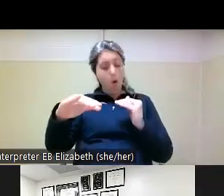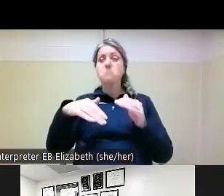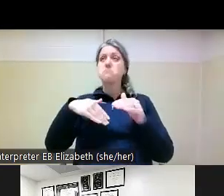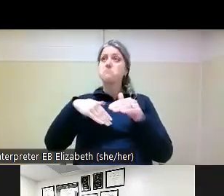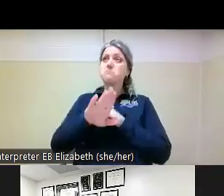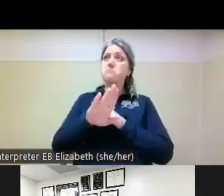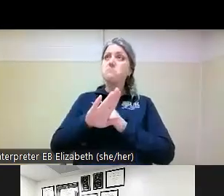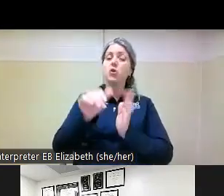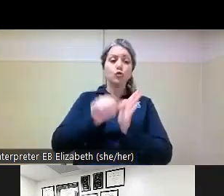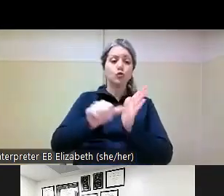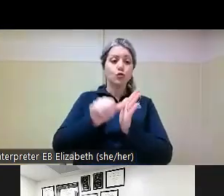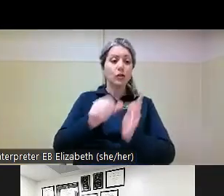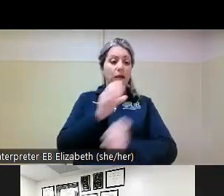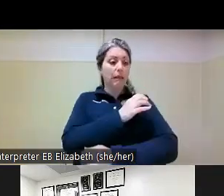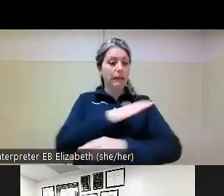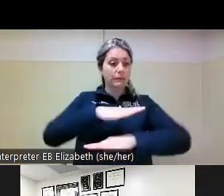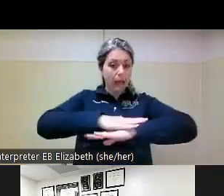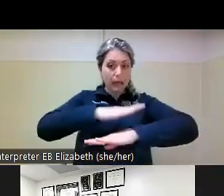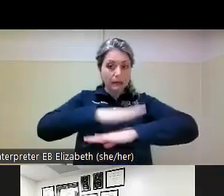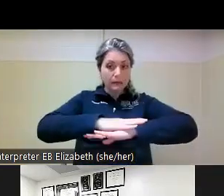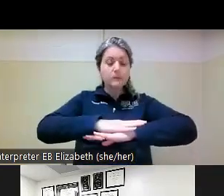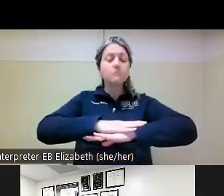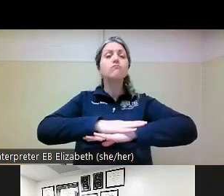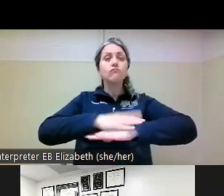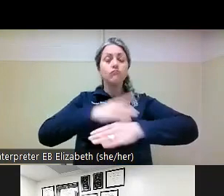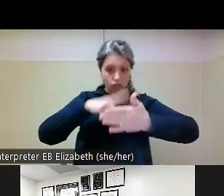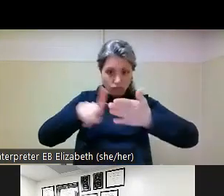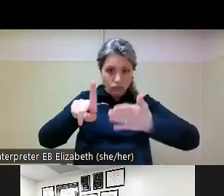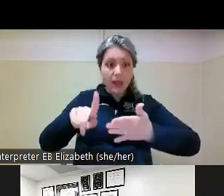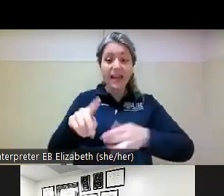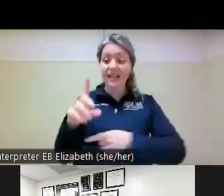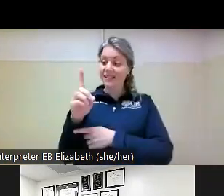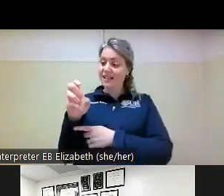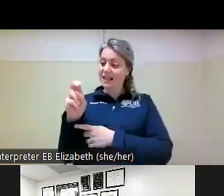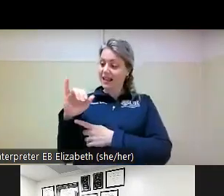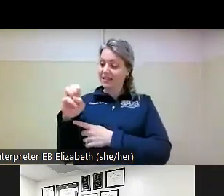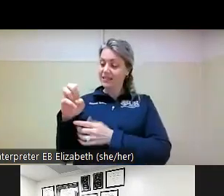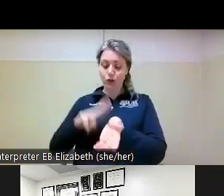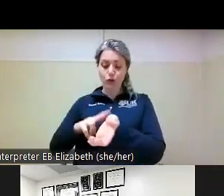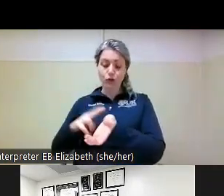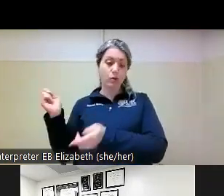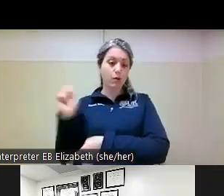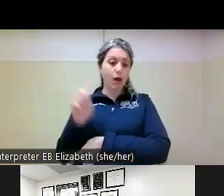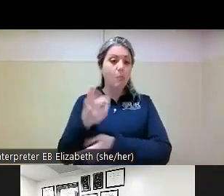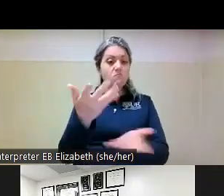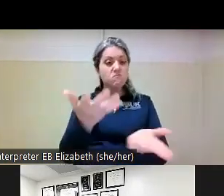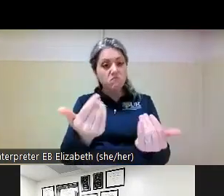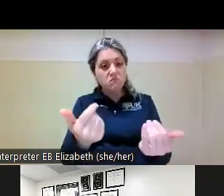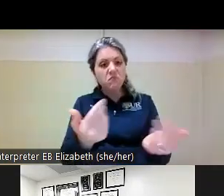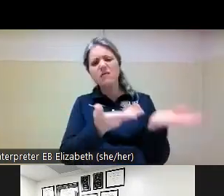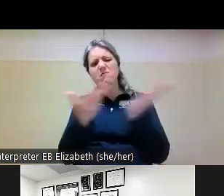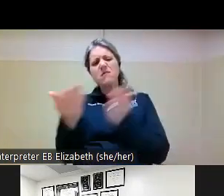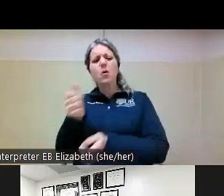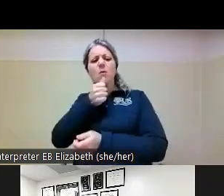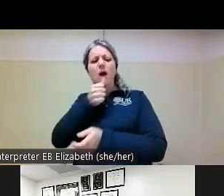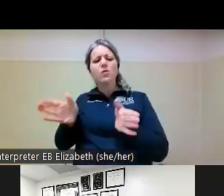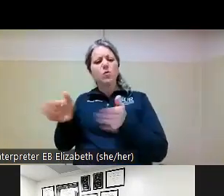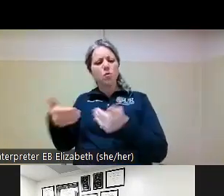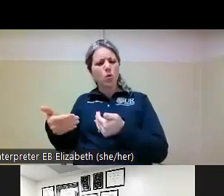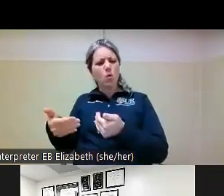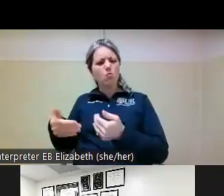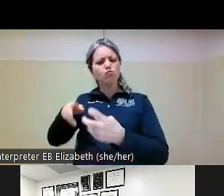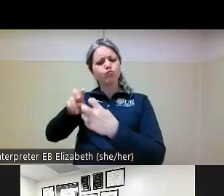surgery clinic desk. Then our nurse Denise will come out and get you and bring you back to a private room